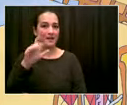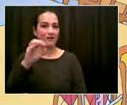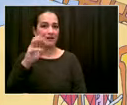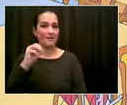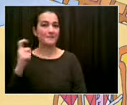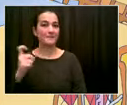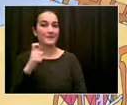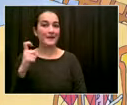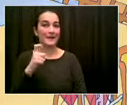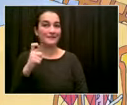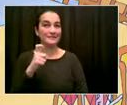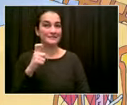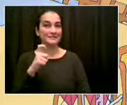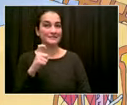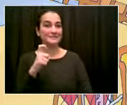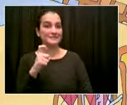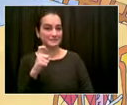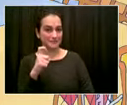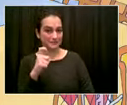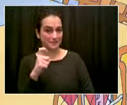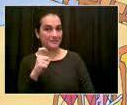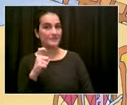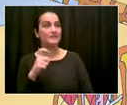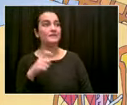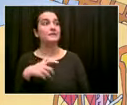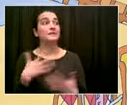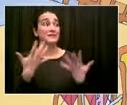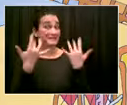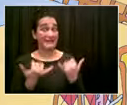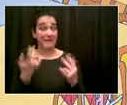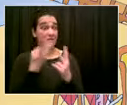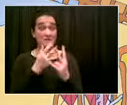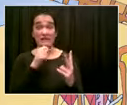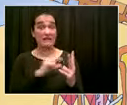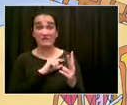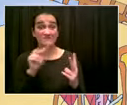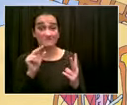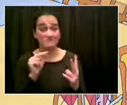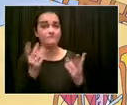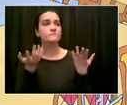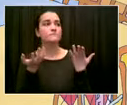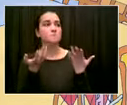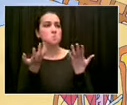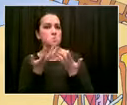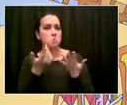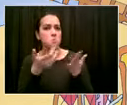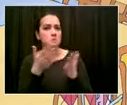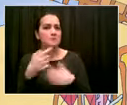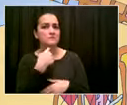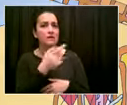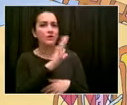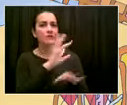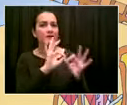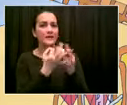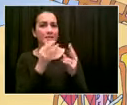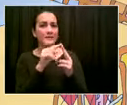among the agencies that withheld evidence that could have led to them being acquitted? Well, I'll start and I'll turn to Chief Holmes.